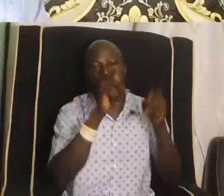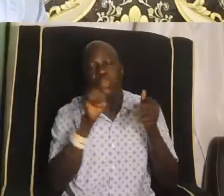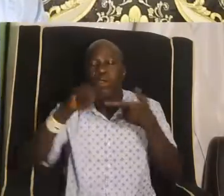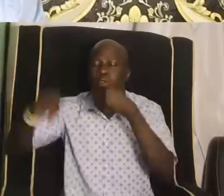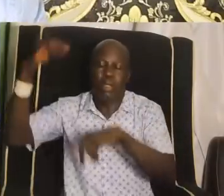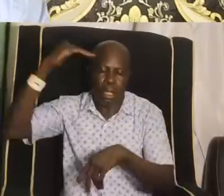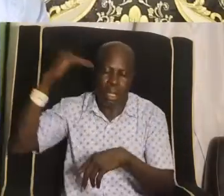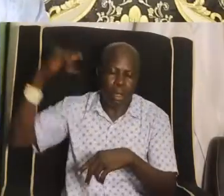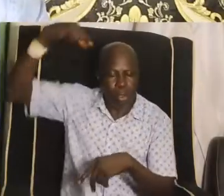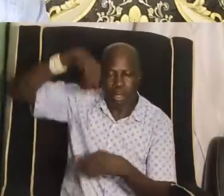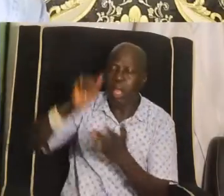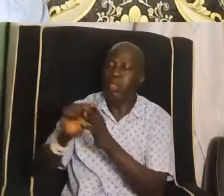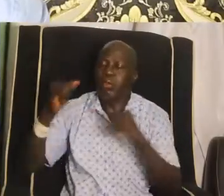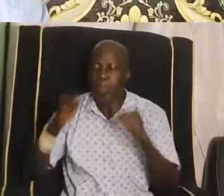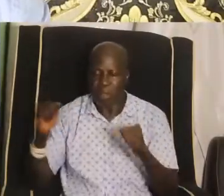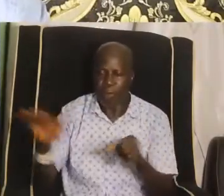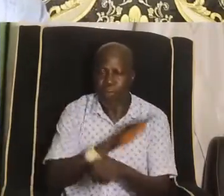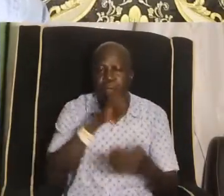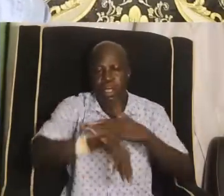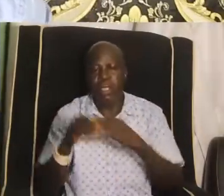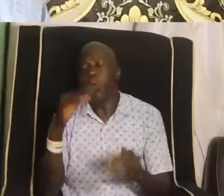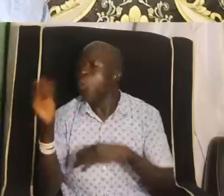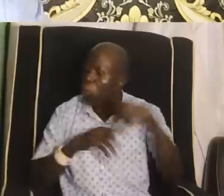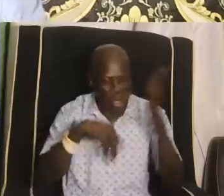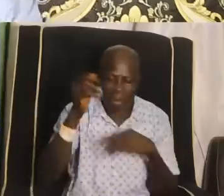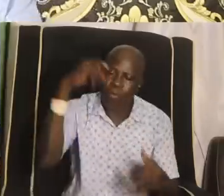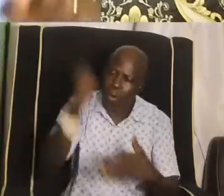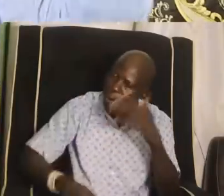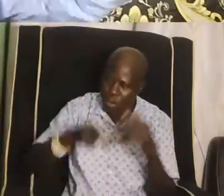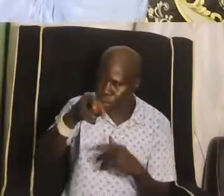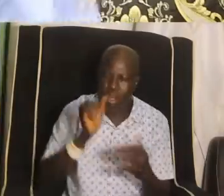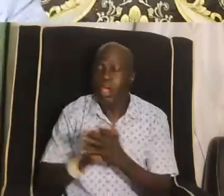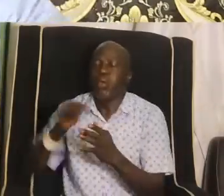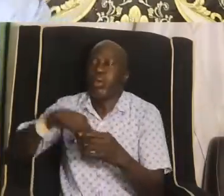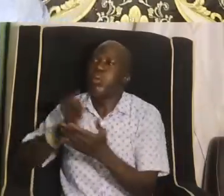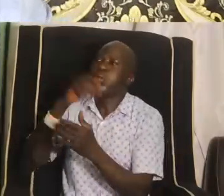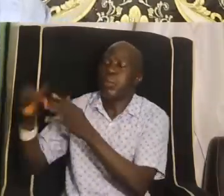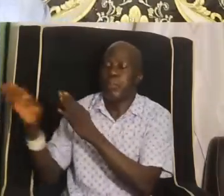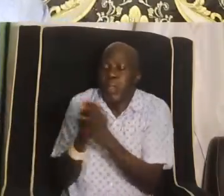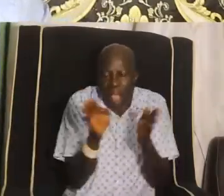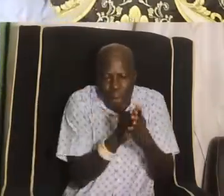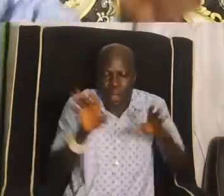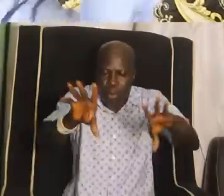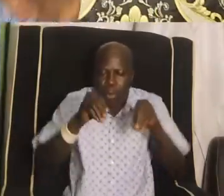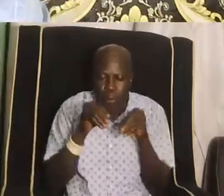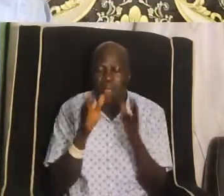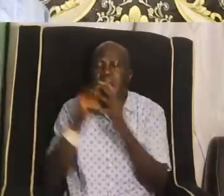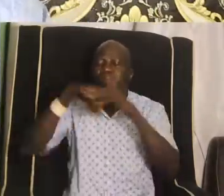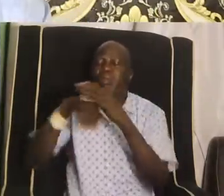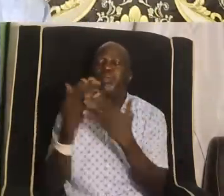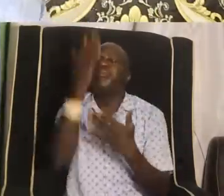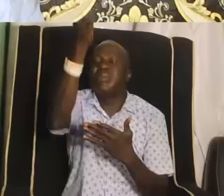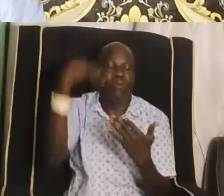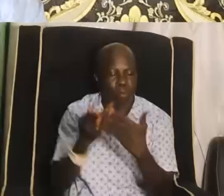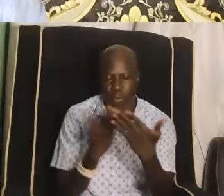people to the headquarters. It will be powerful. Whatever will cost them, we must assemble to pray. We'll be